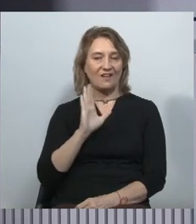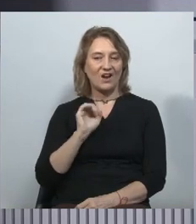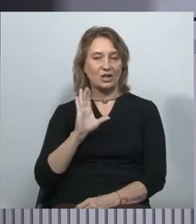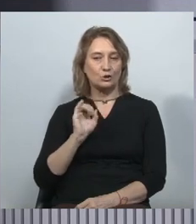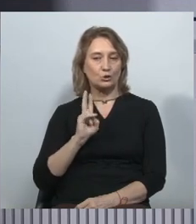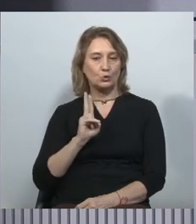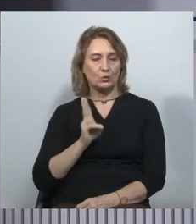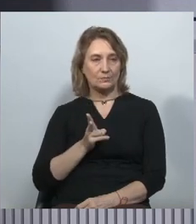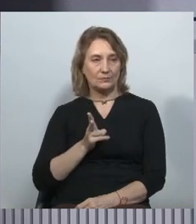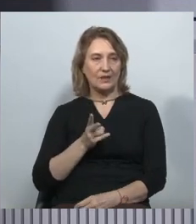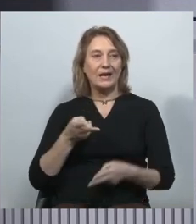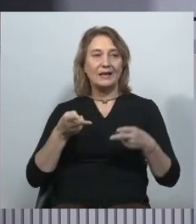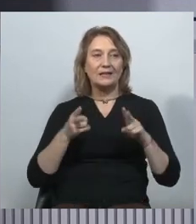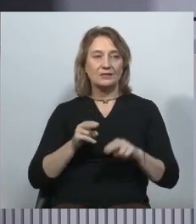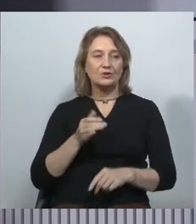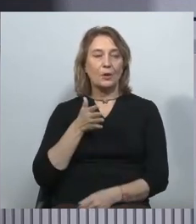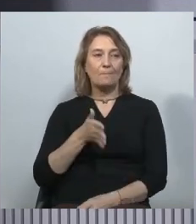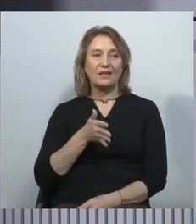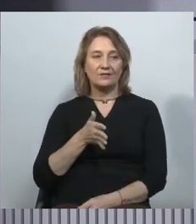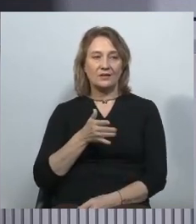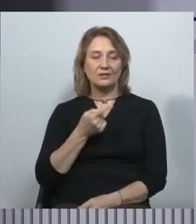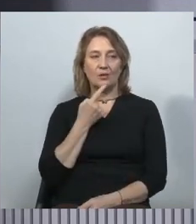and I think we will